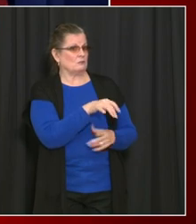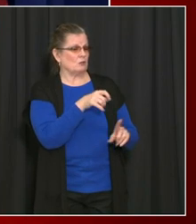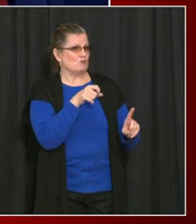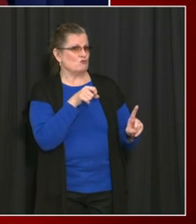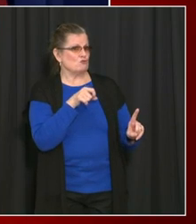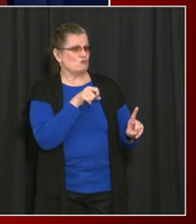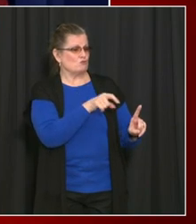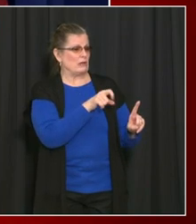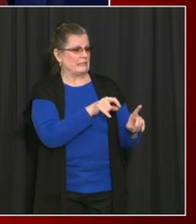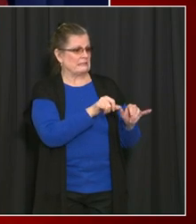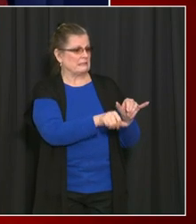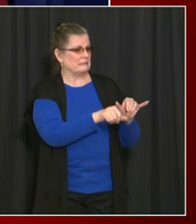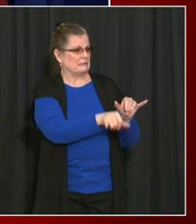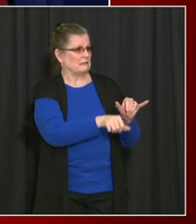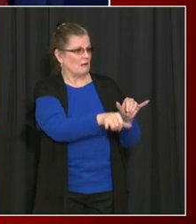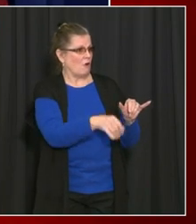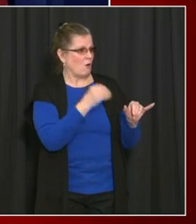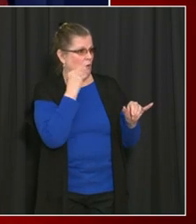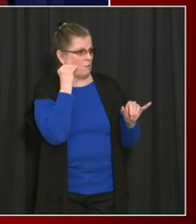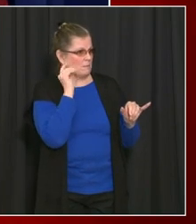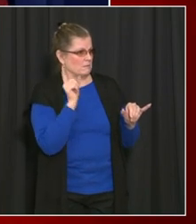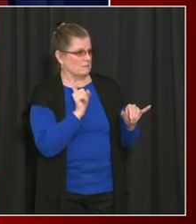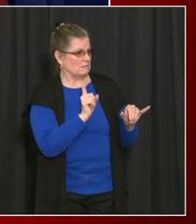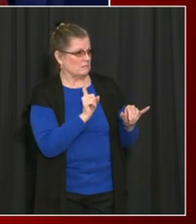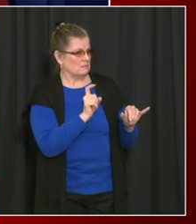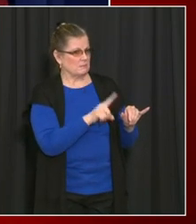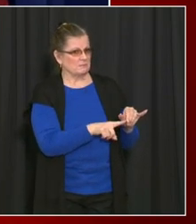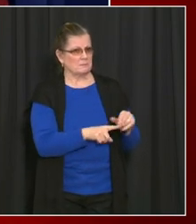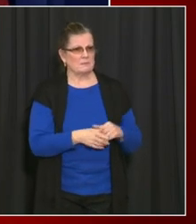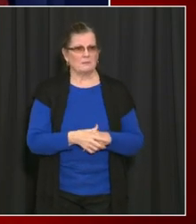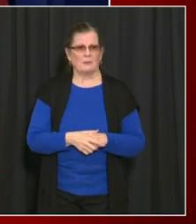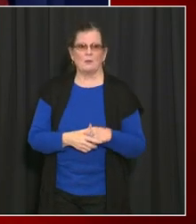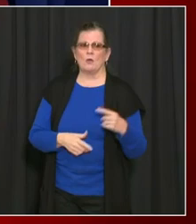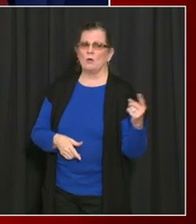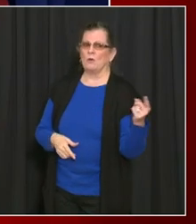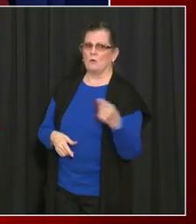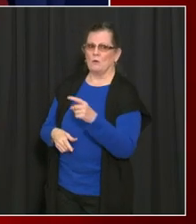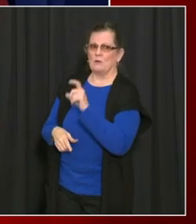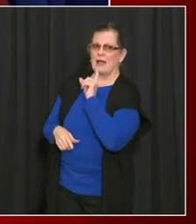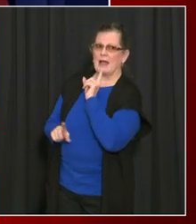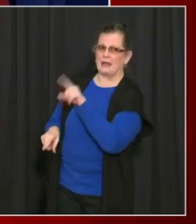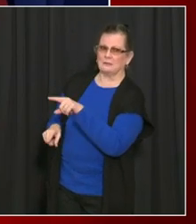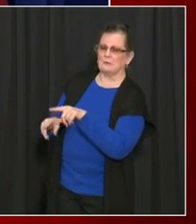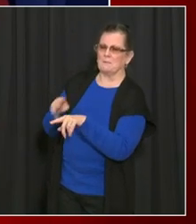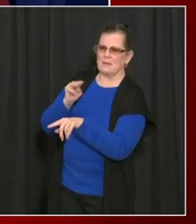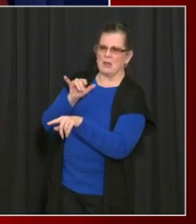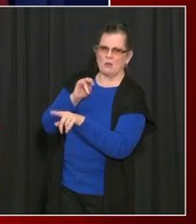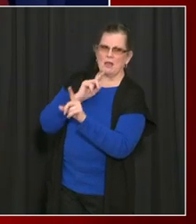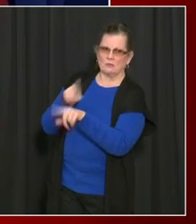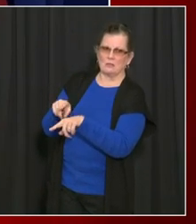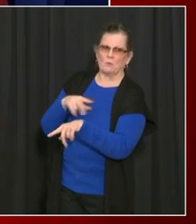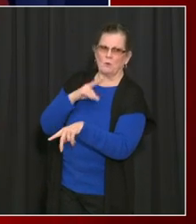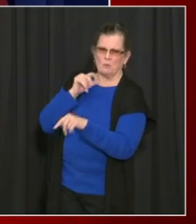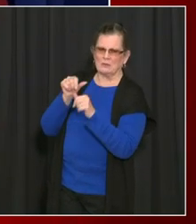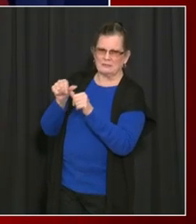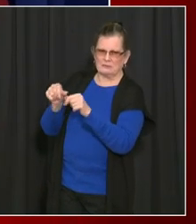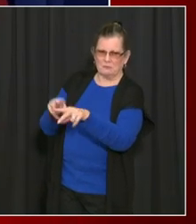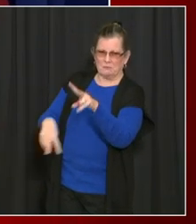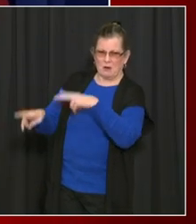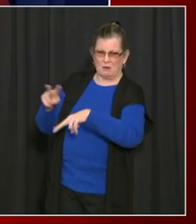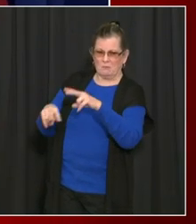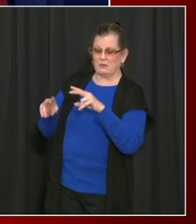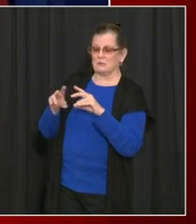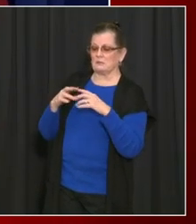that we're currently under? Well, we will continue to monitor, and DOH will continue to